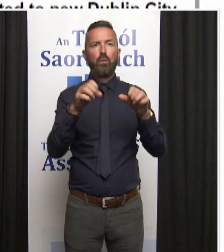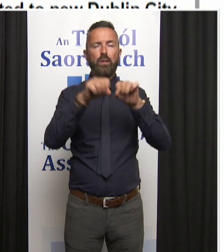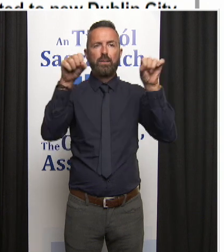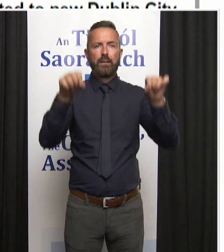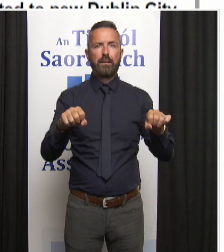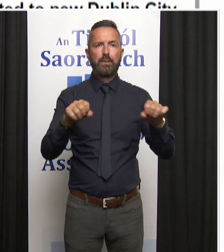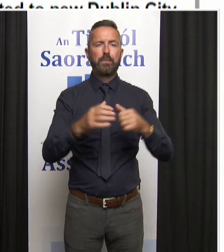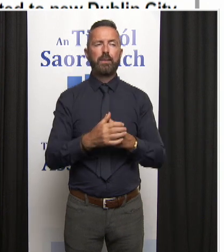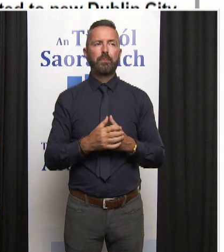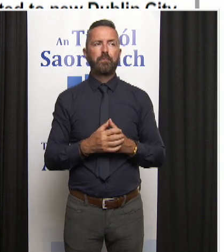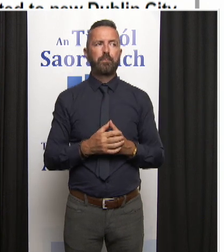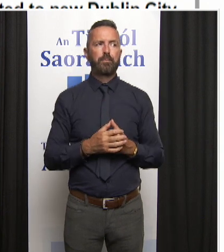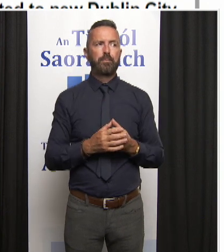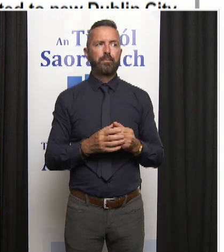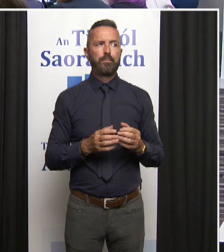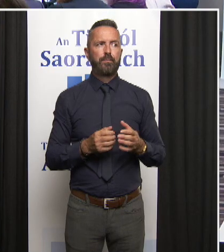systems.